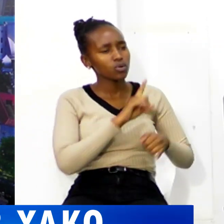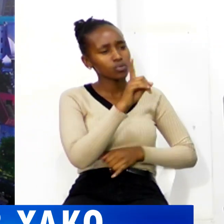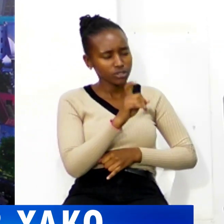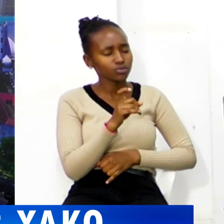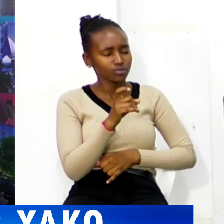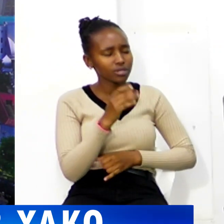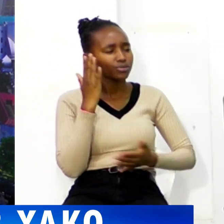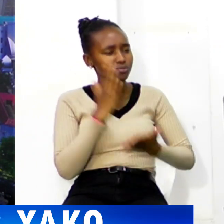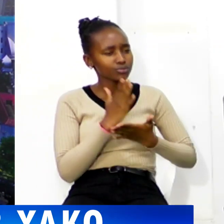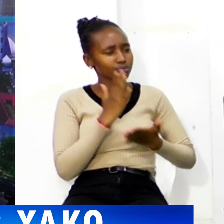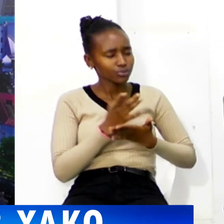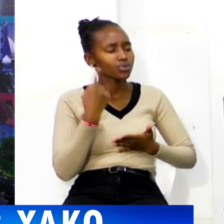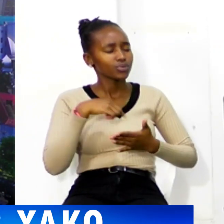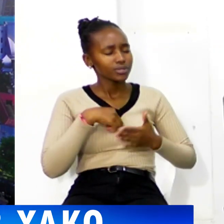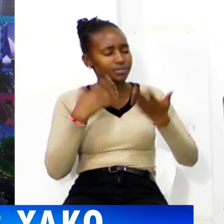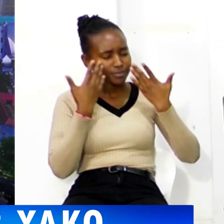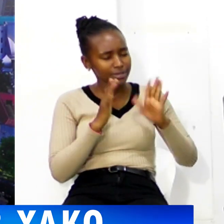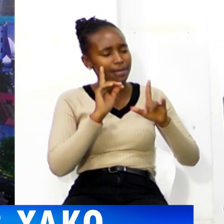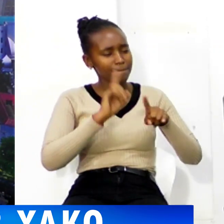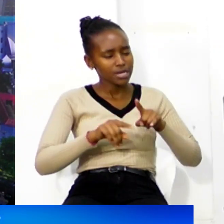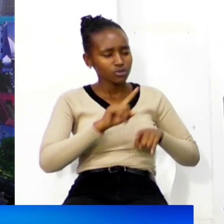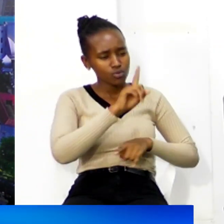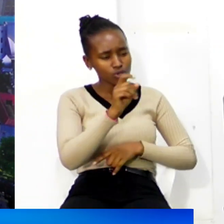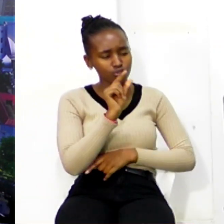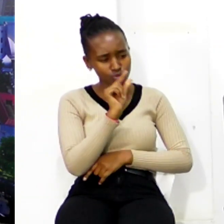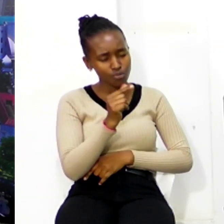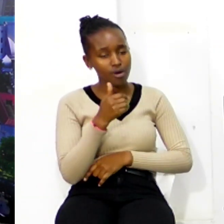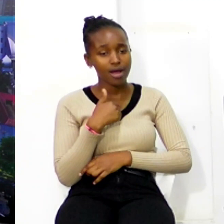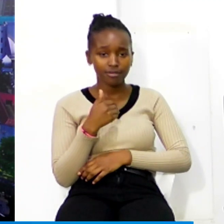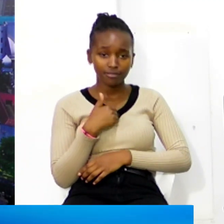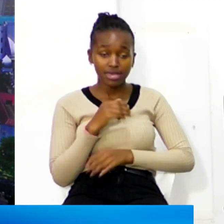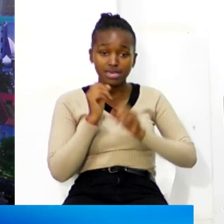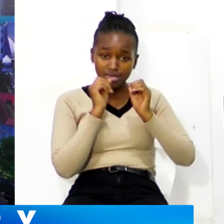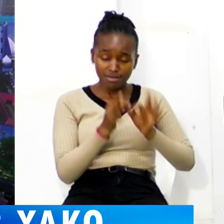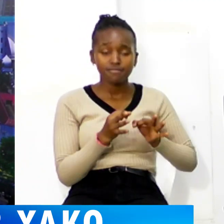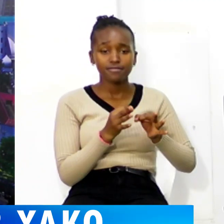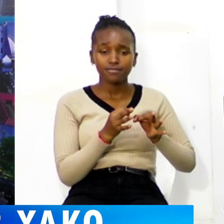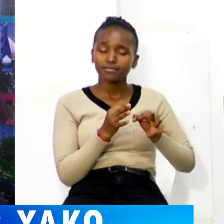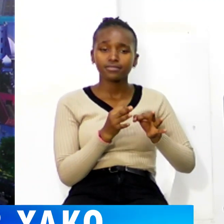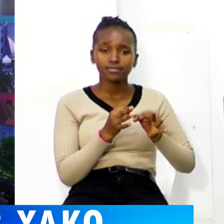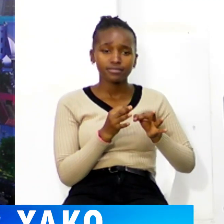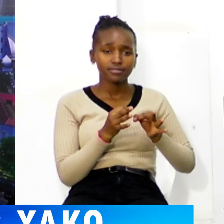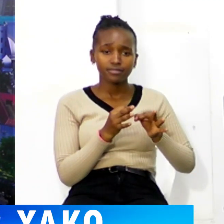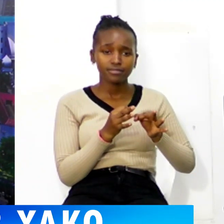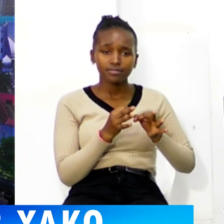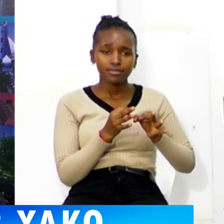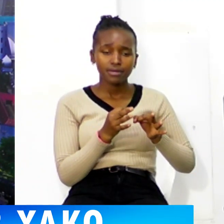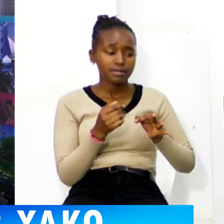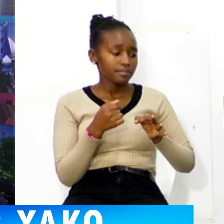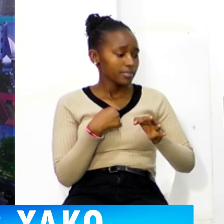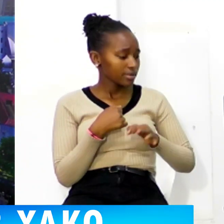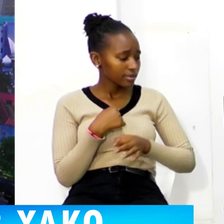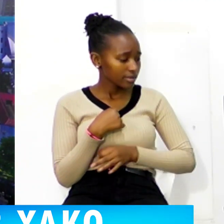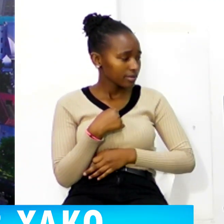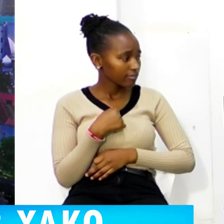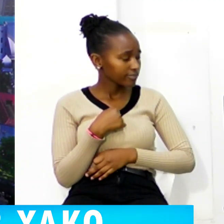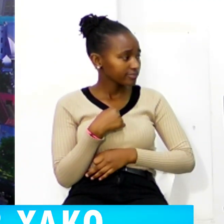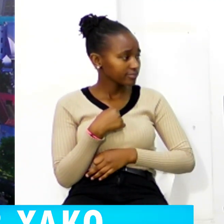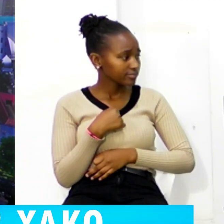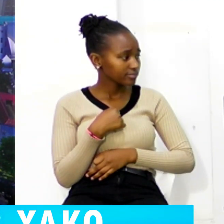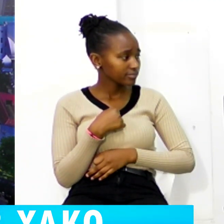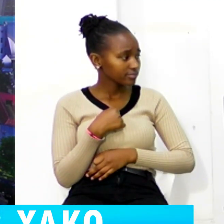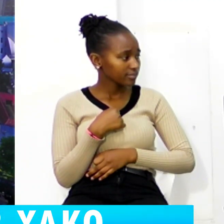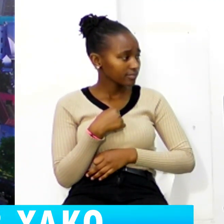know Yes. we've finished, but if I may ask, Yes. what will happen to